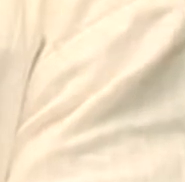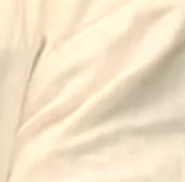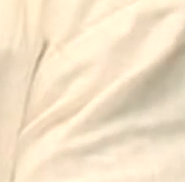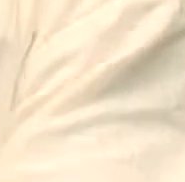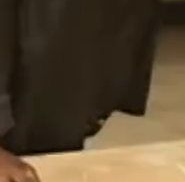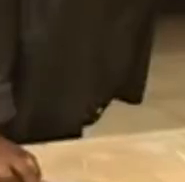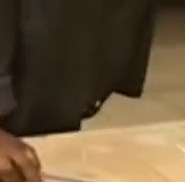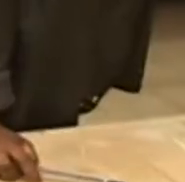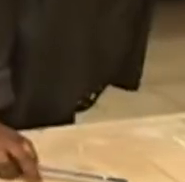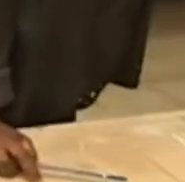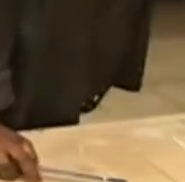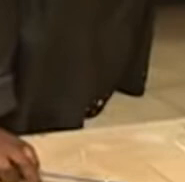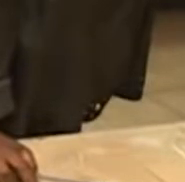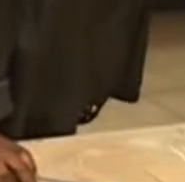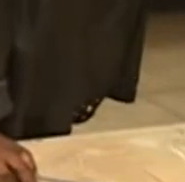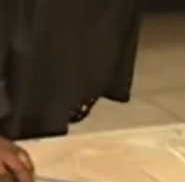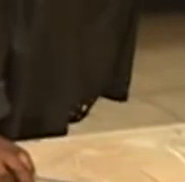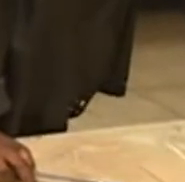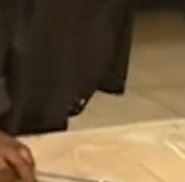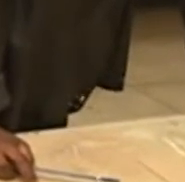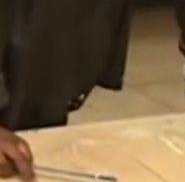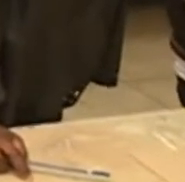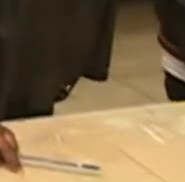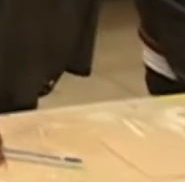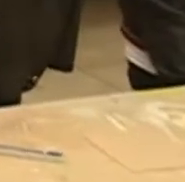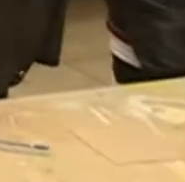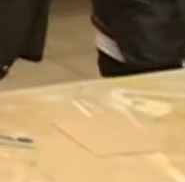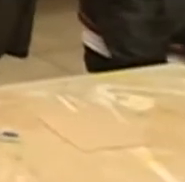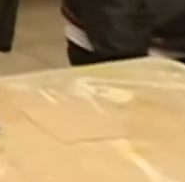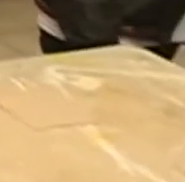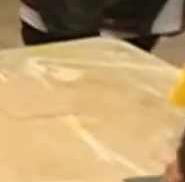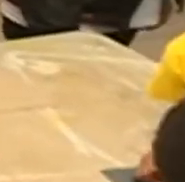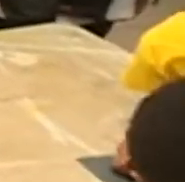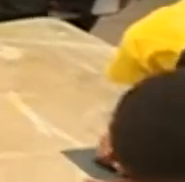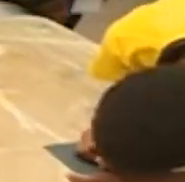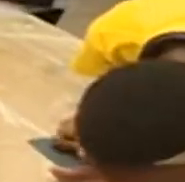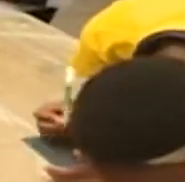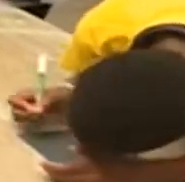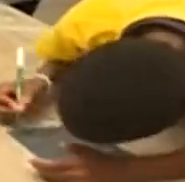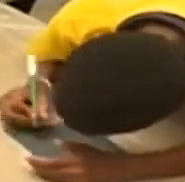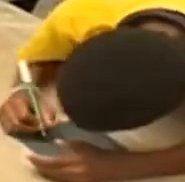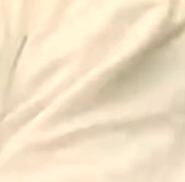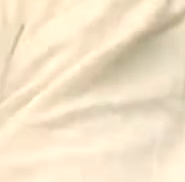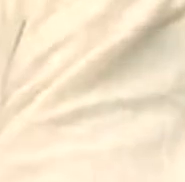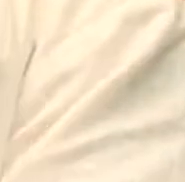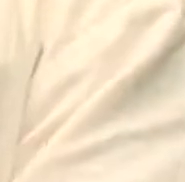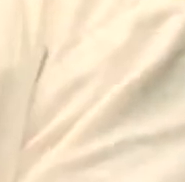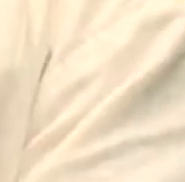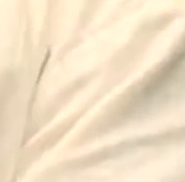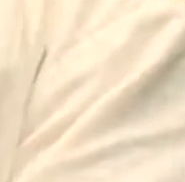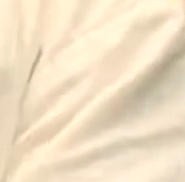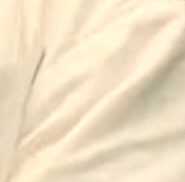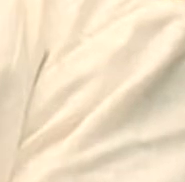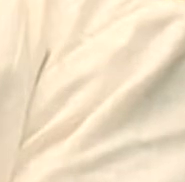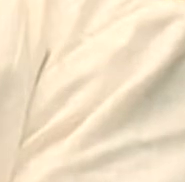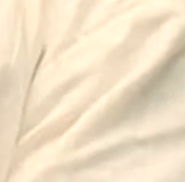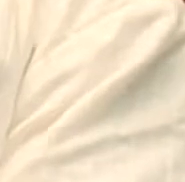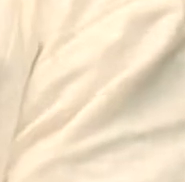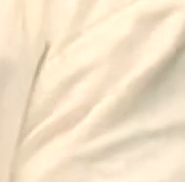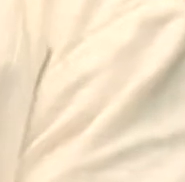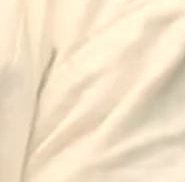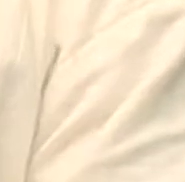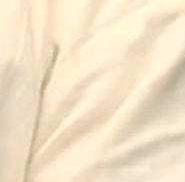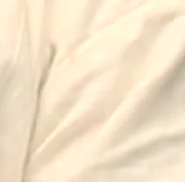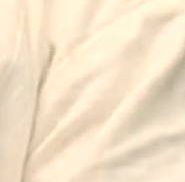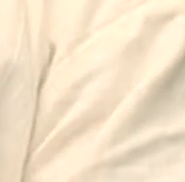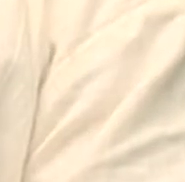borrowed leftovers, oil. And then I came to gouache. And then I came to acrylic. And then I came